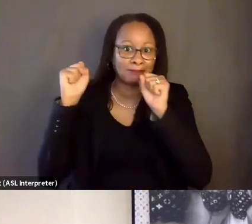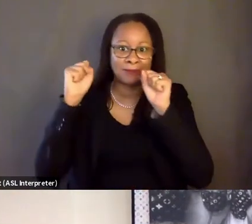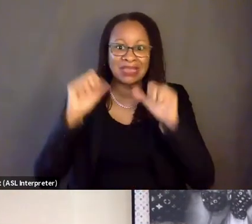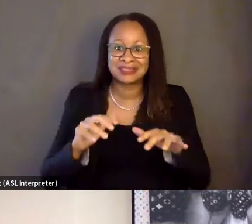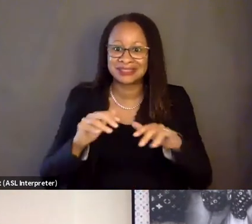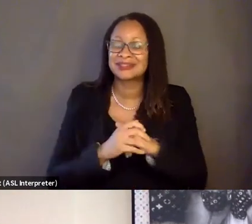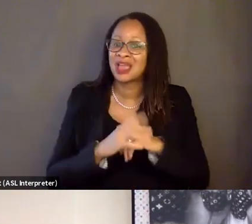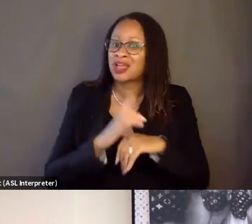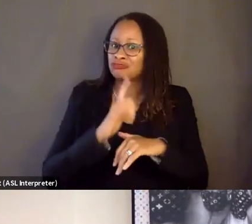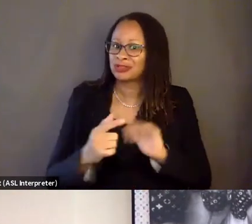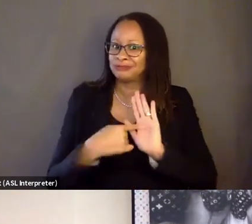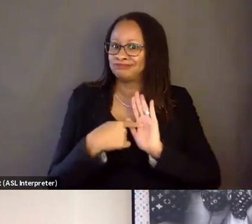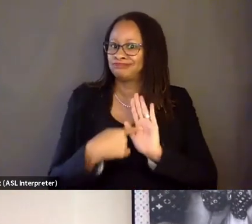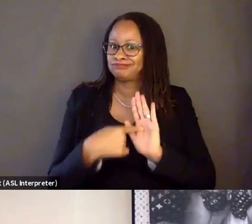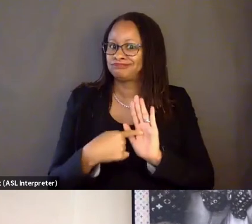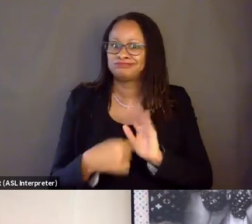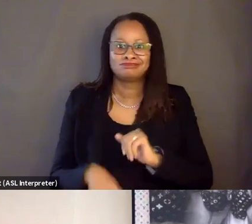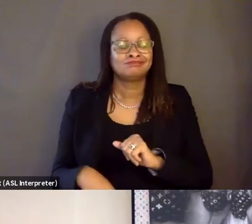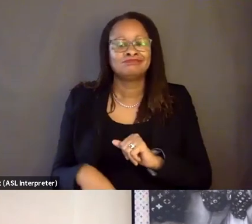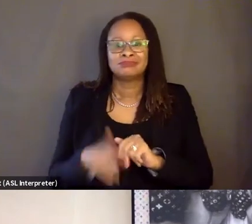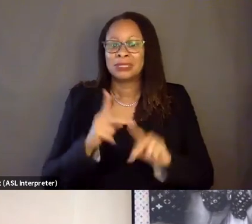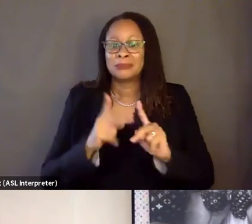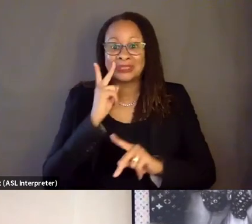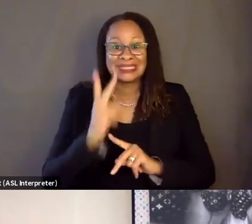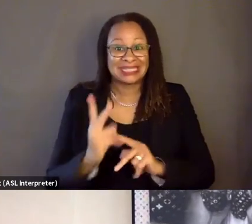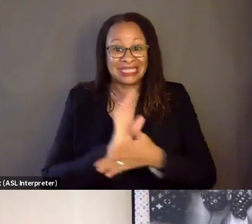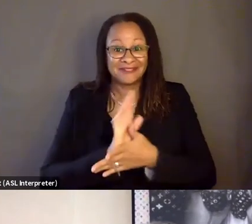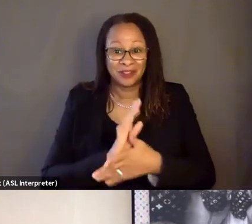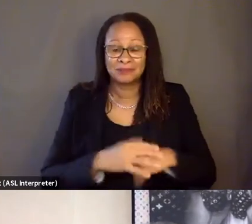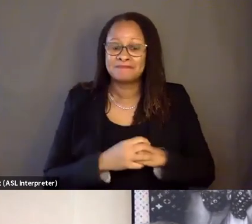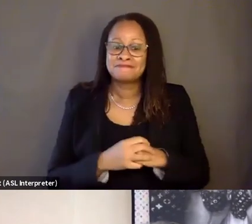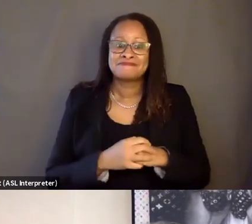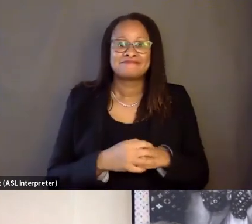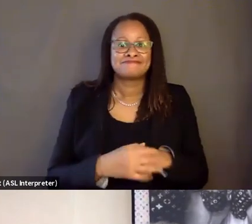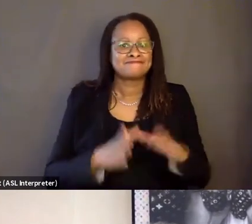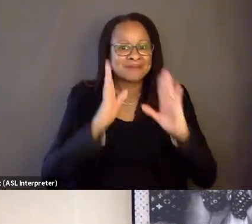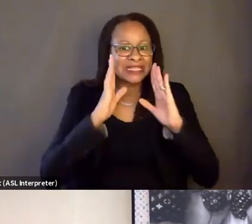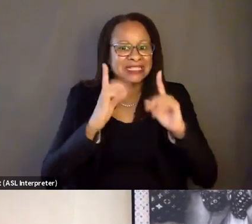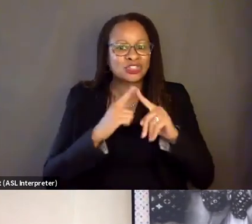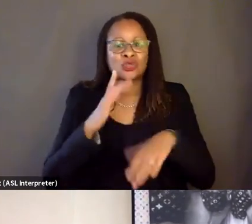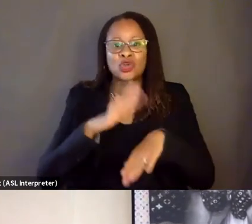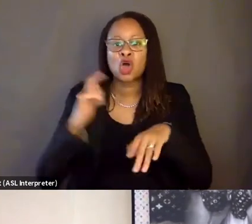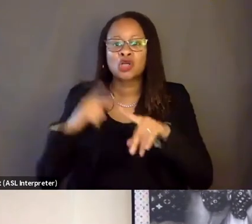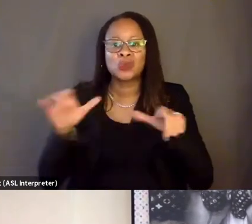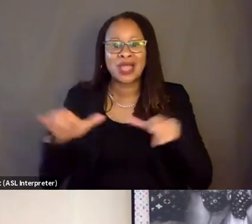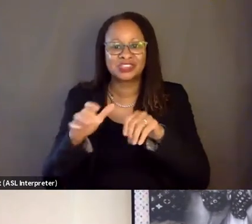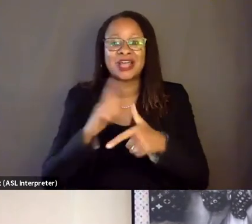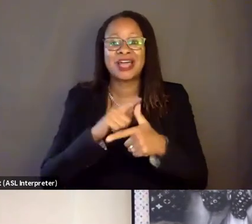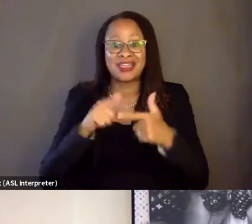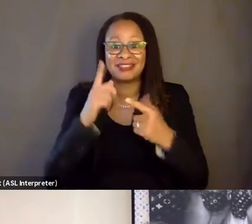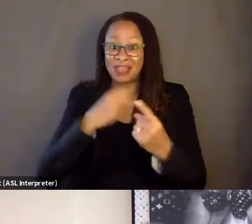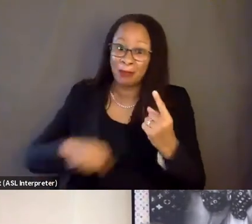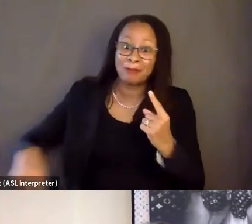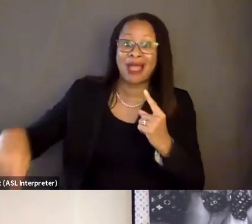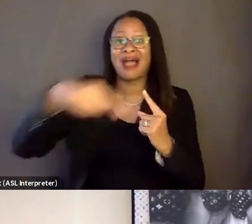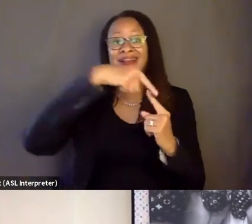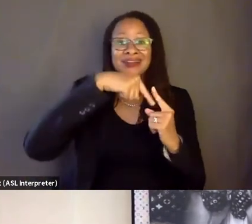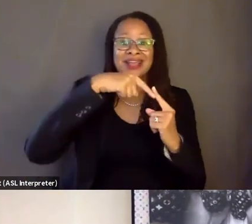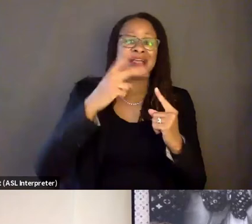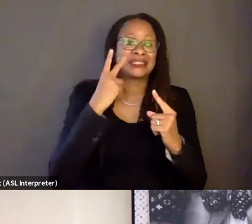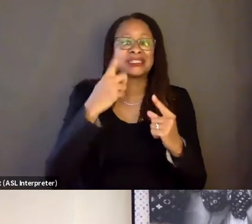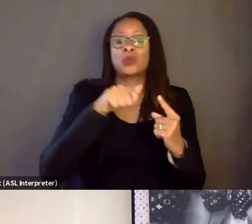is illustrative, that people see the film, they listen to the call to action, and then they circle back to see